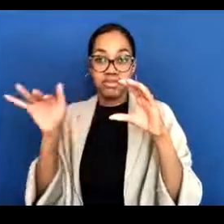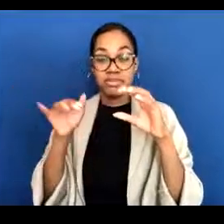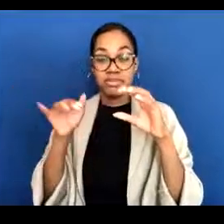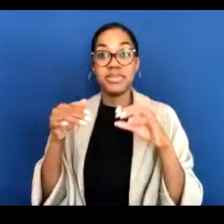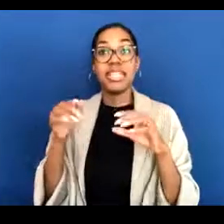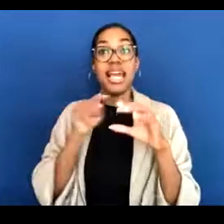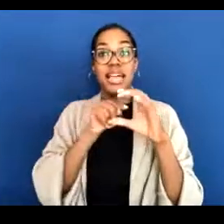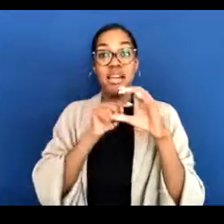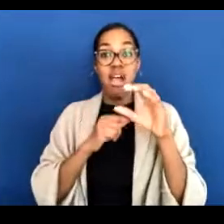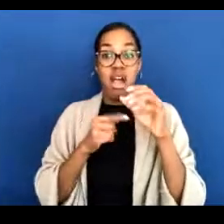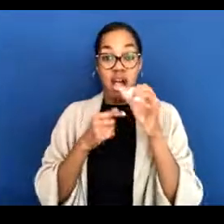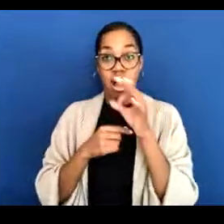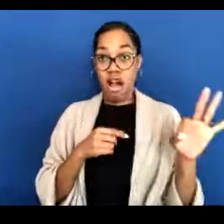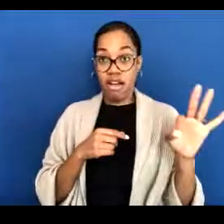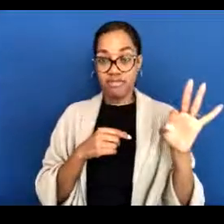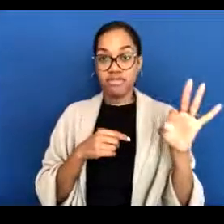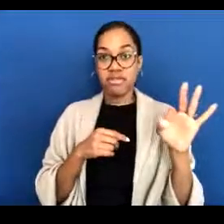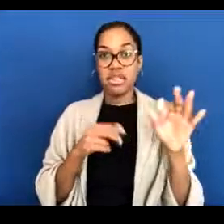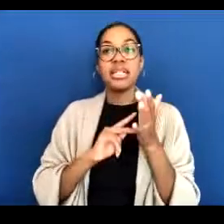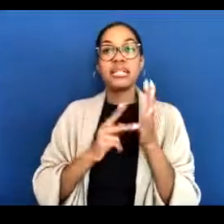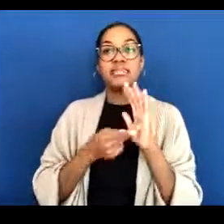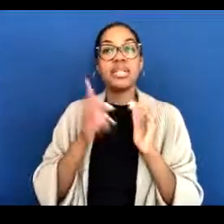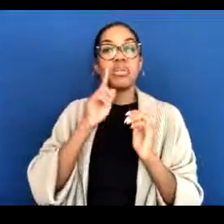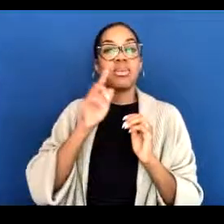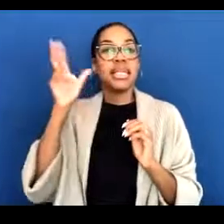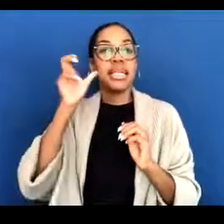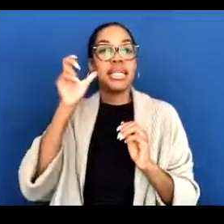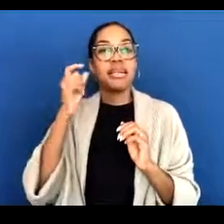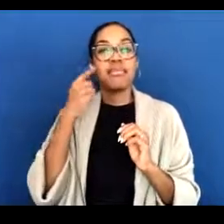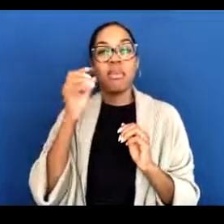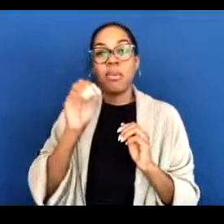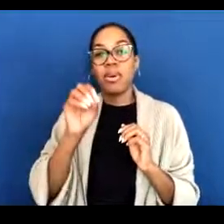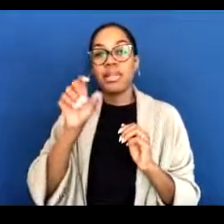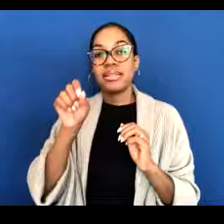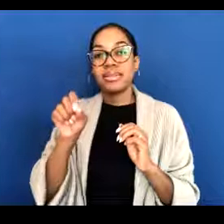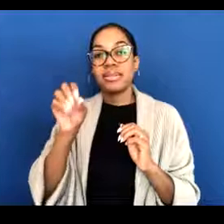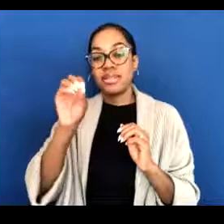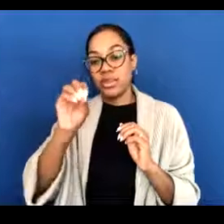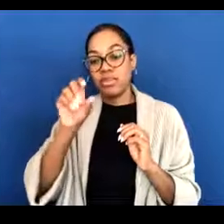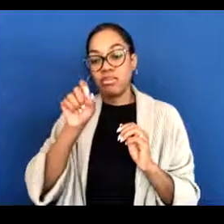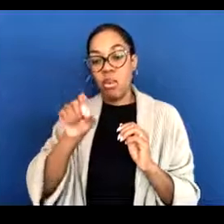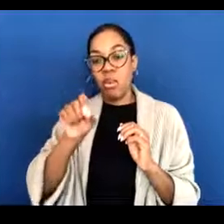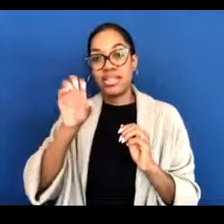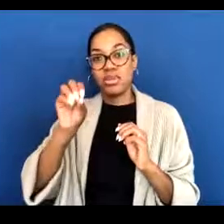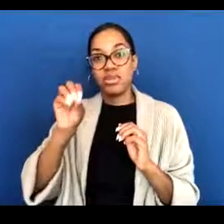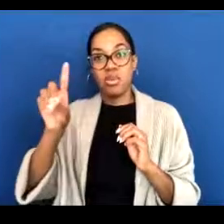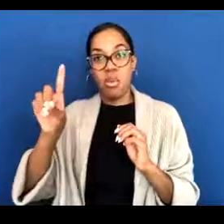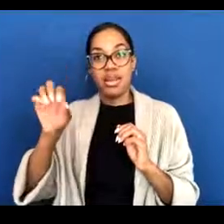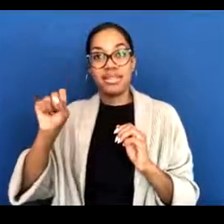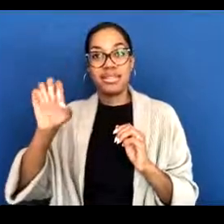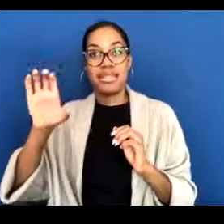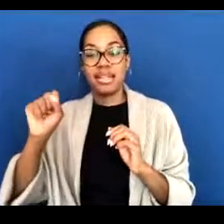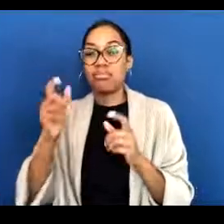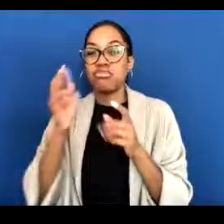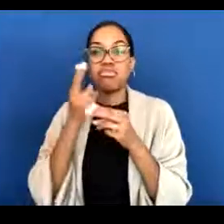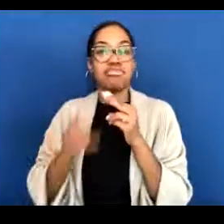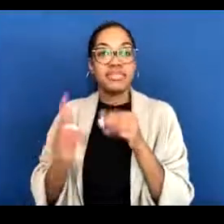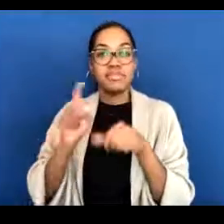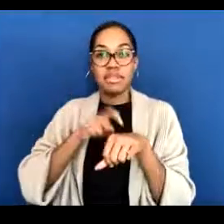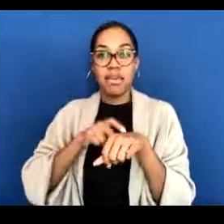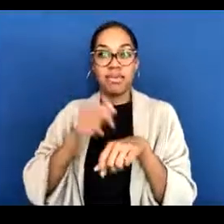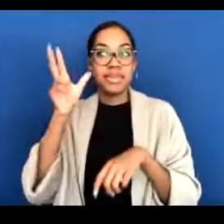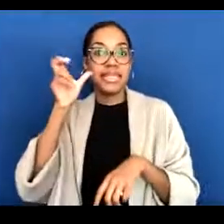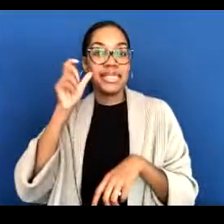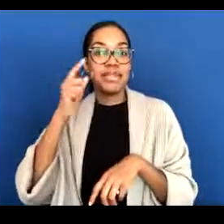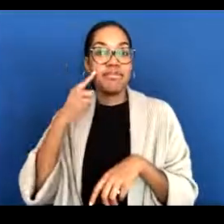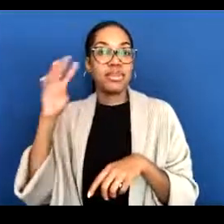will listen for 0.001 seconds. That's still a very brief period of time, but that's 600 times longer than the radar was